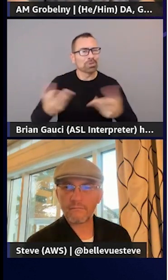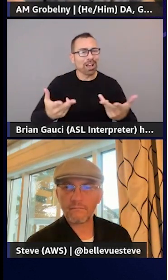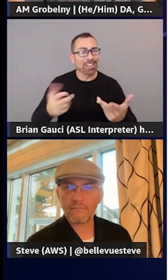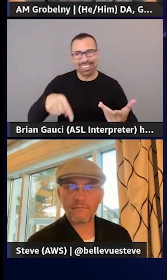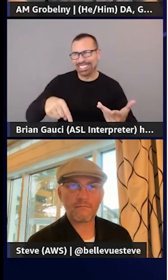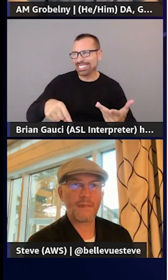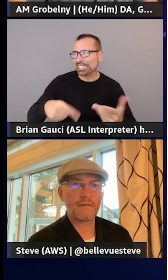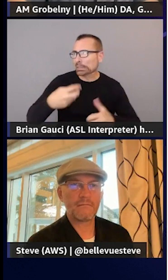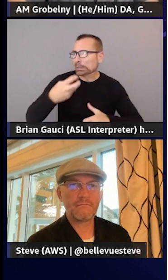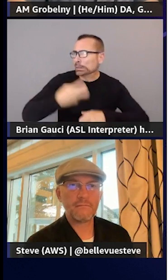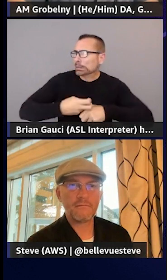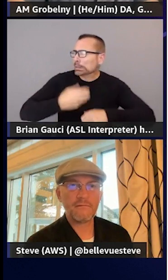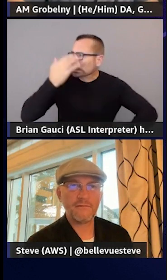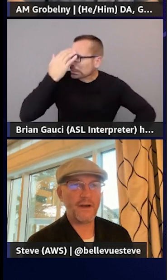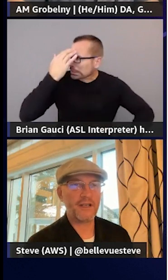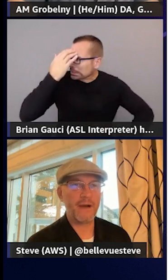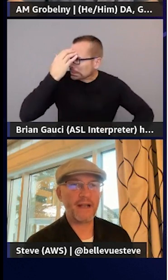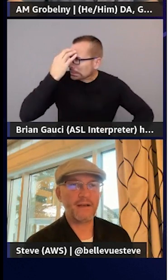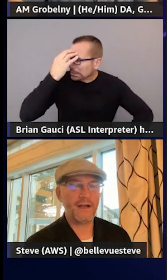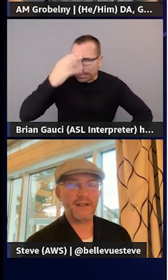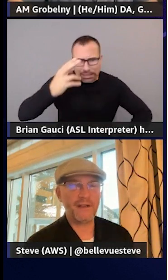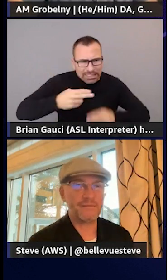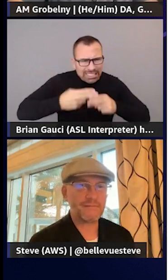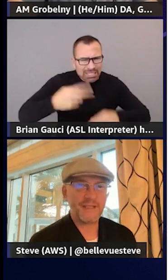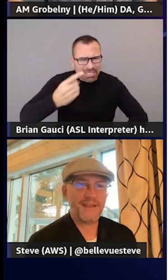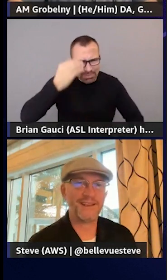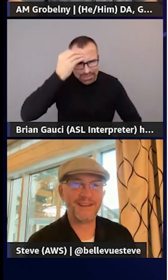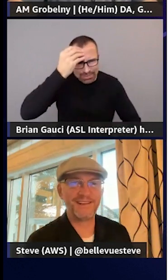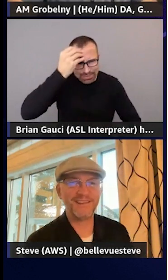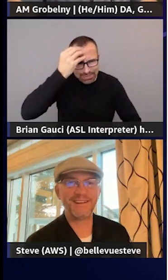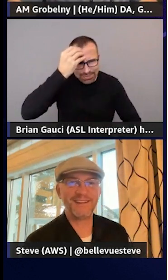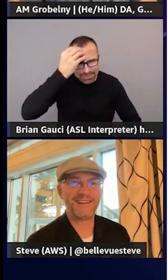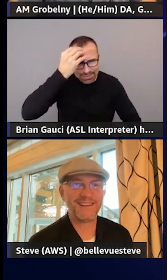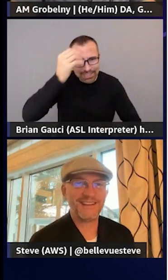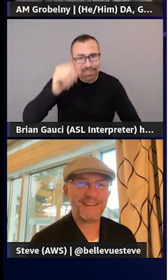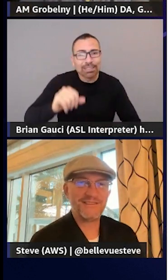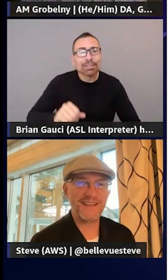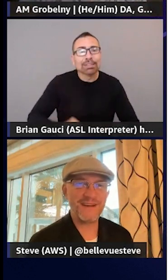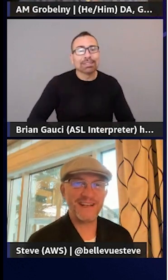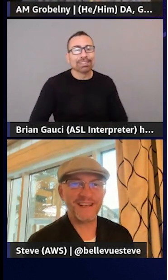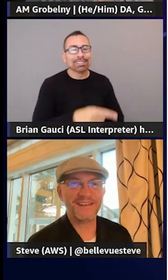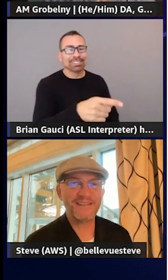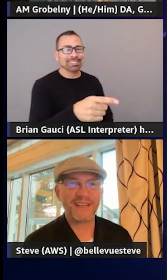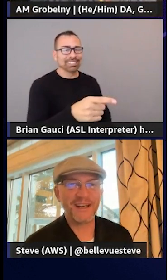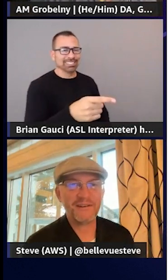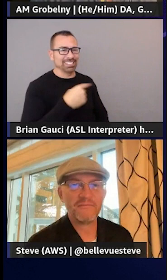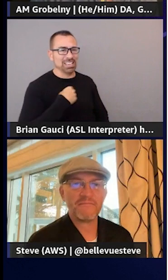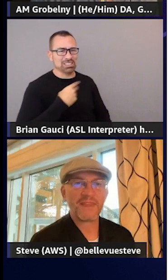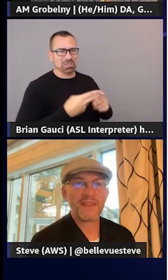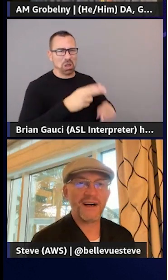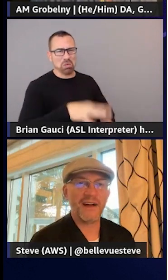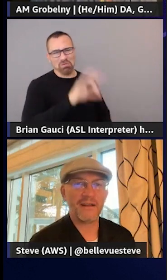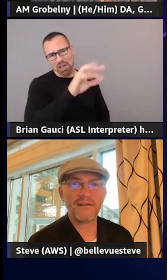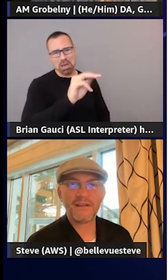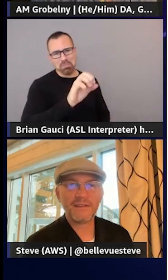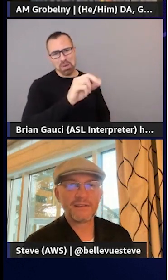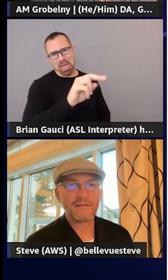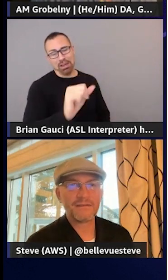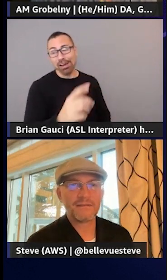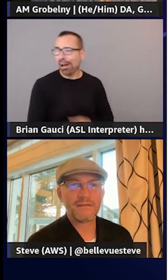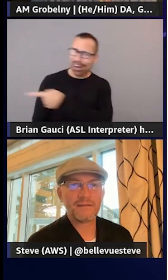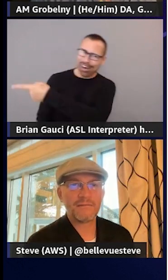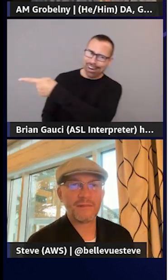part. Naming something. Mana. I don't know. Okay, look at you, Steve. There we go. All right. We